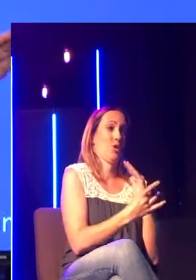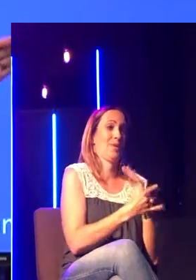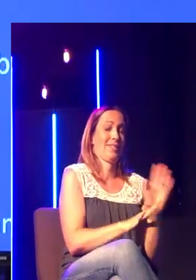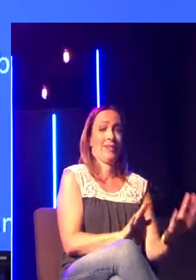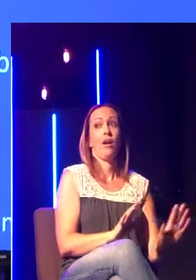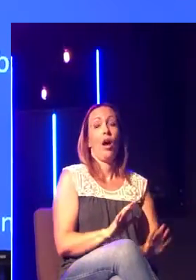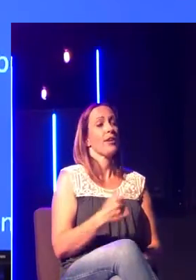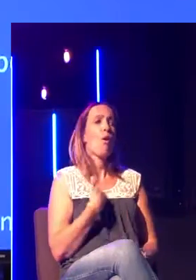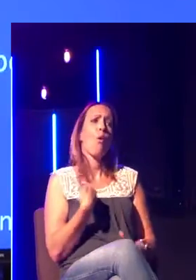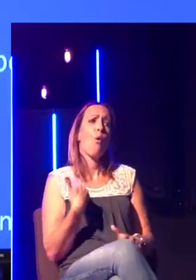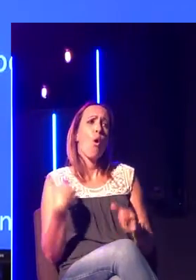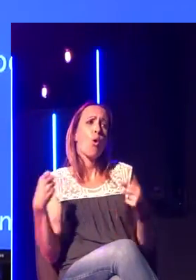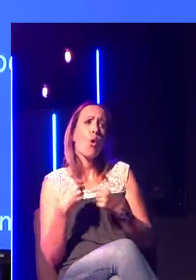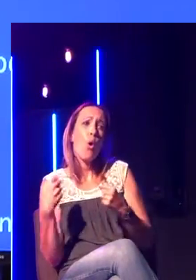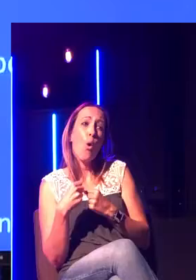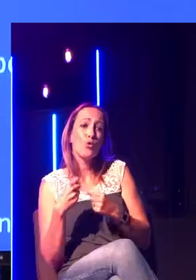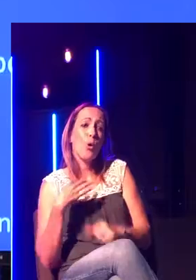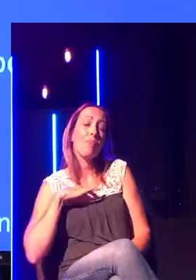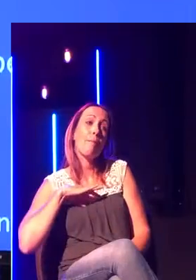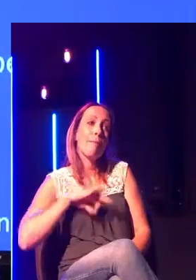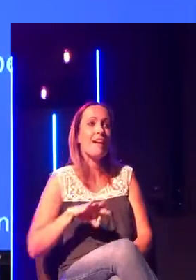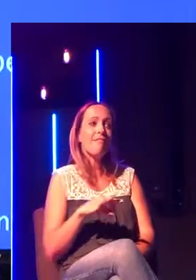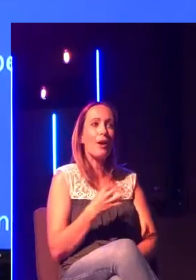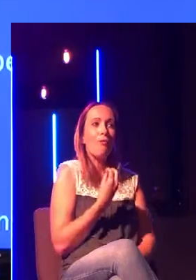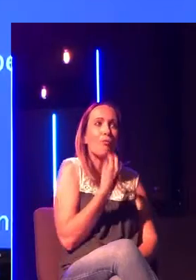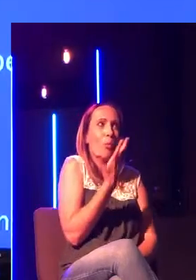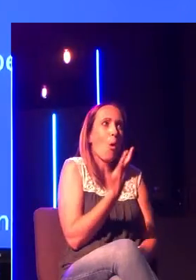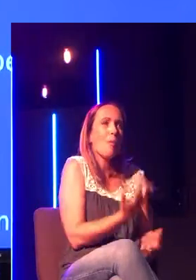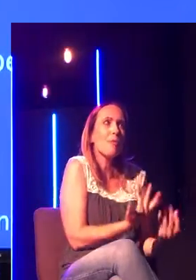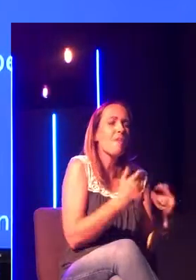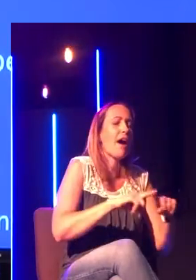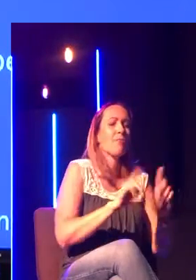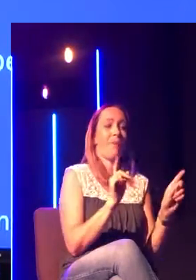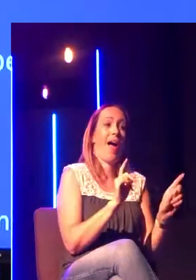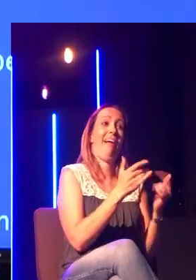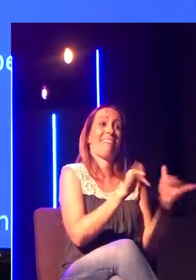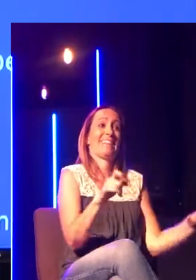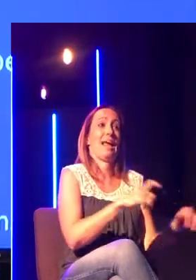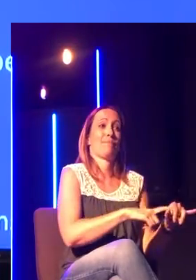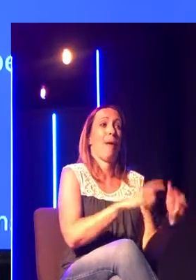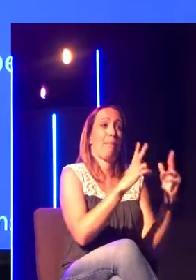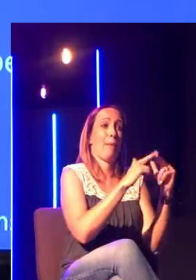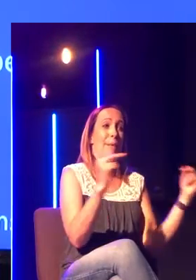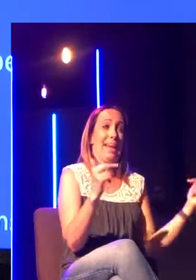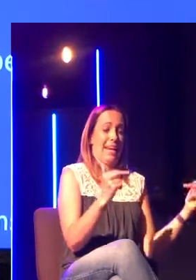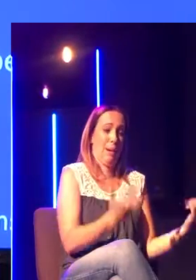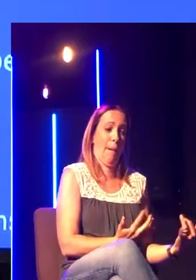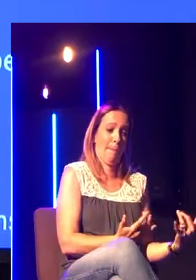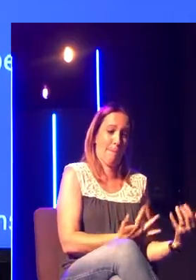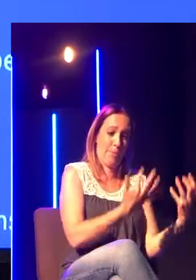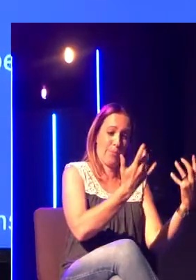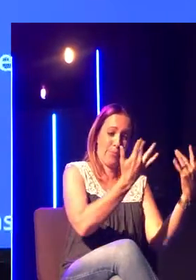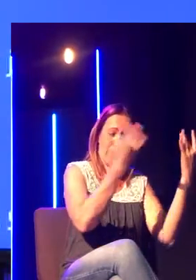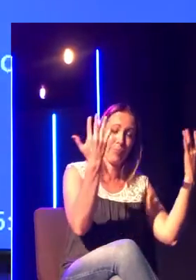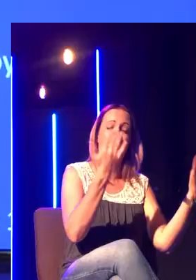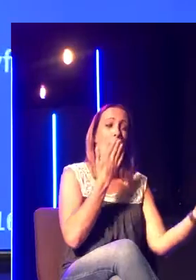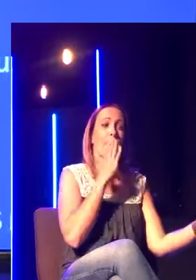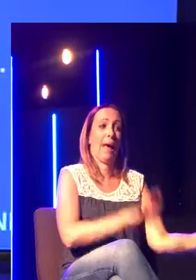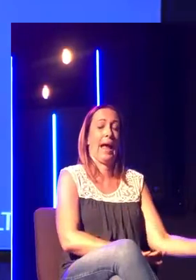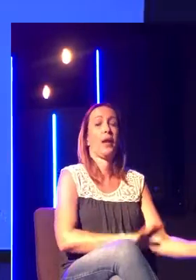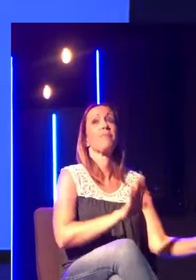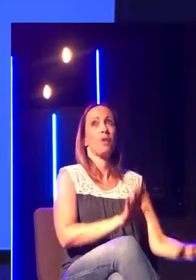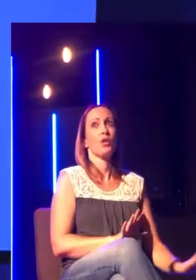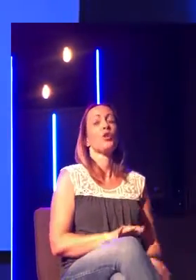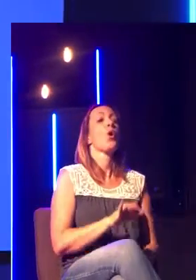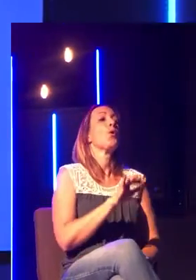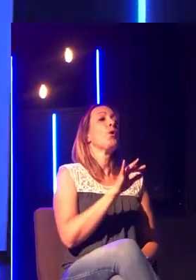Now, it was cold outside, so there was the benefit of like warming us up, but at the same time, I'm like, that is burning the bacon. This is bad. So we turned the stove,